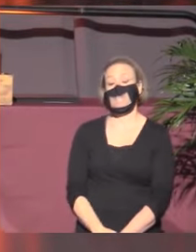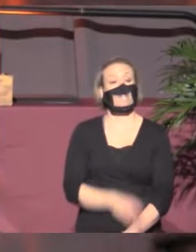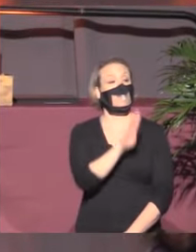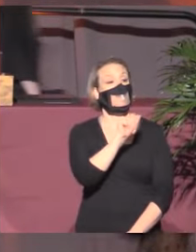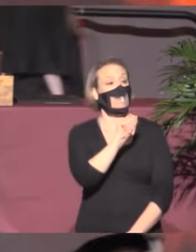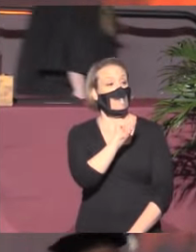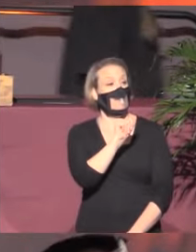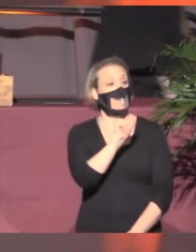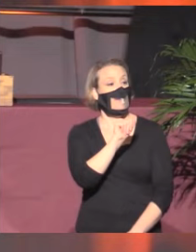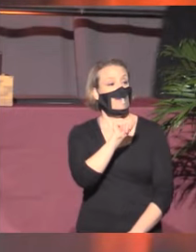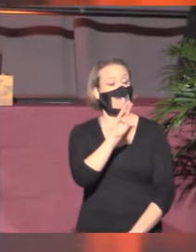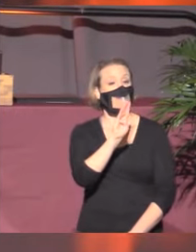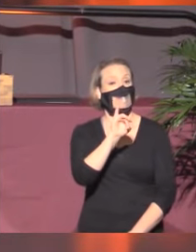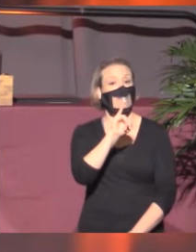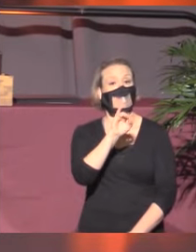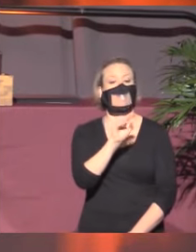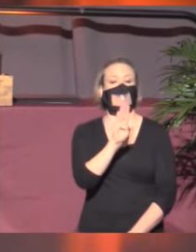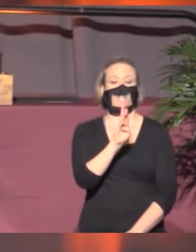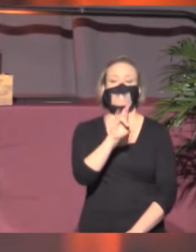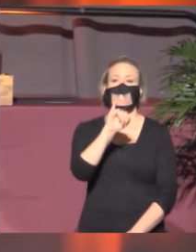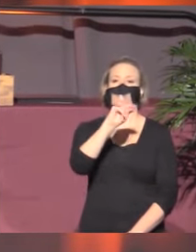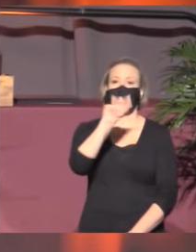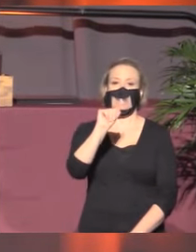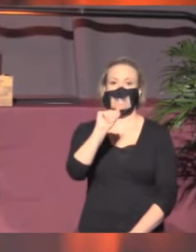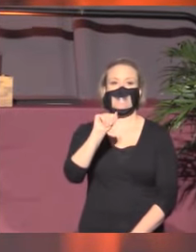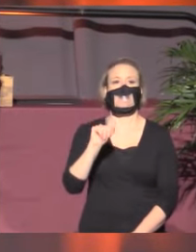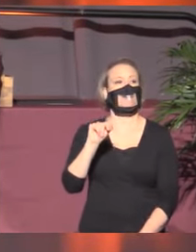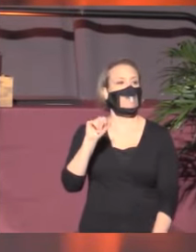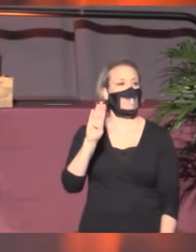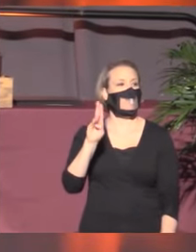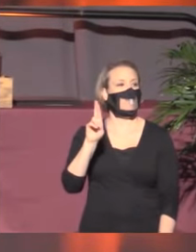Bachelor of Arts, Brianna Leah Burninghouse.